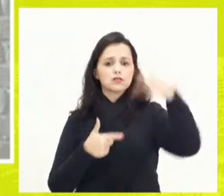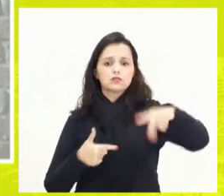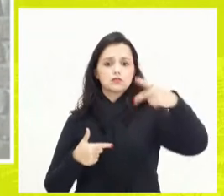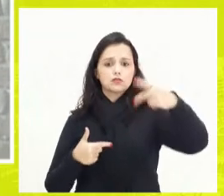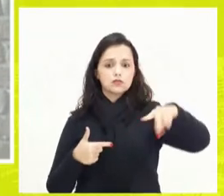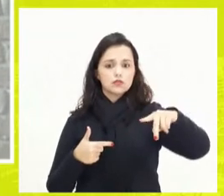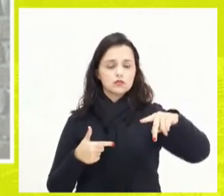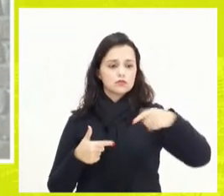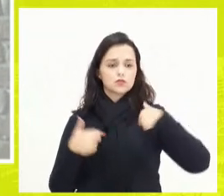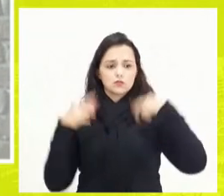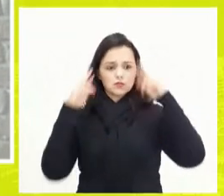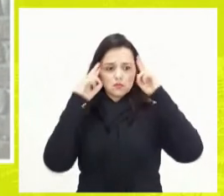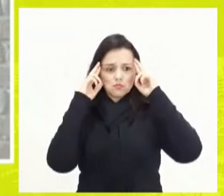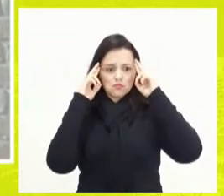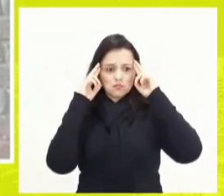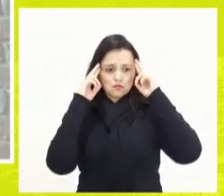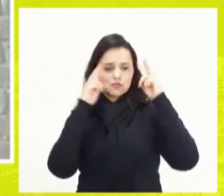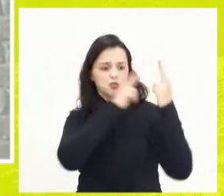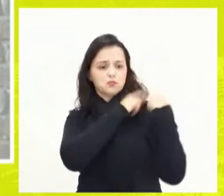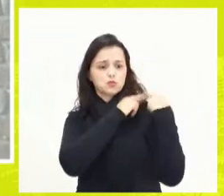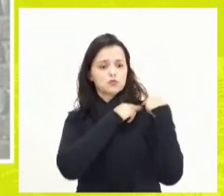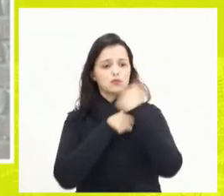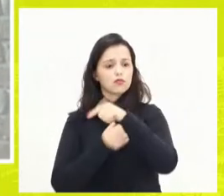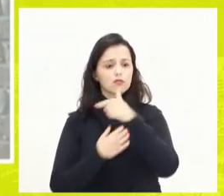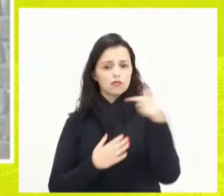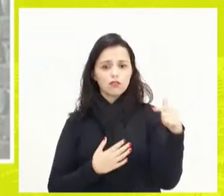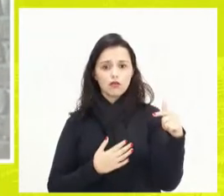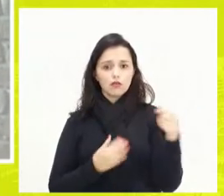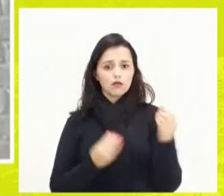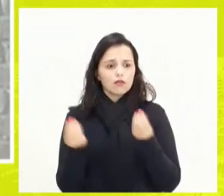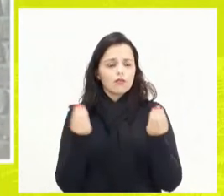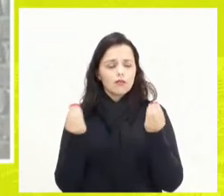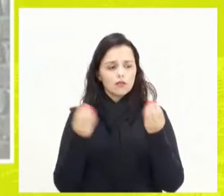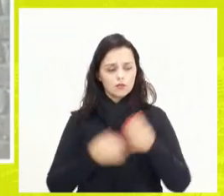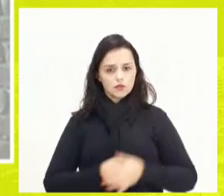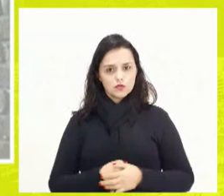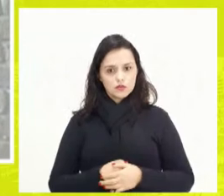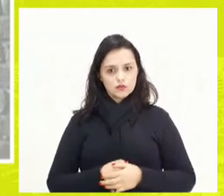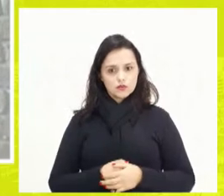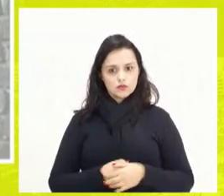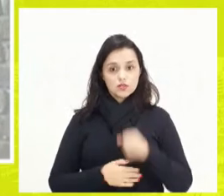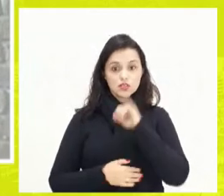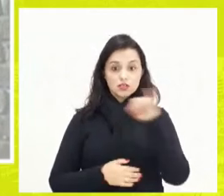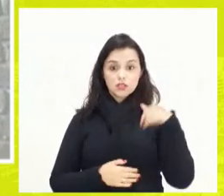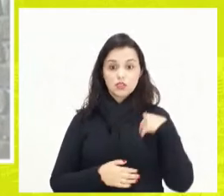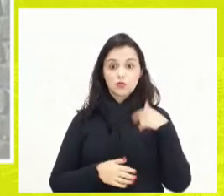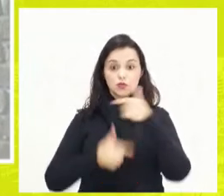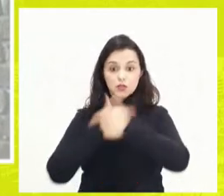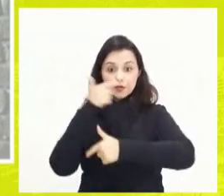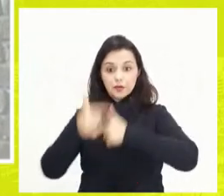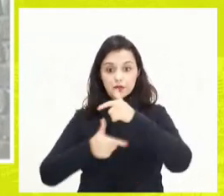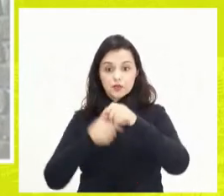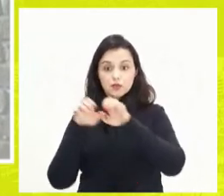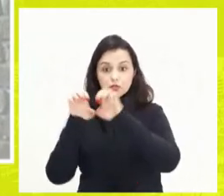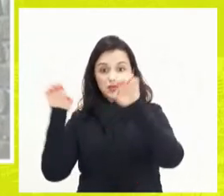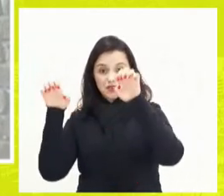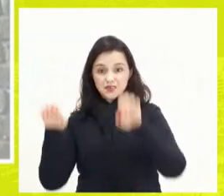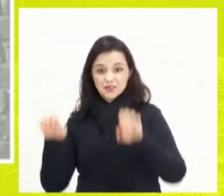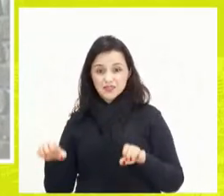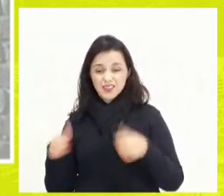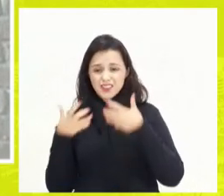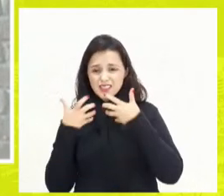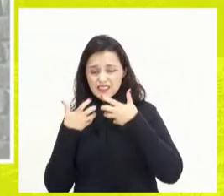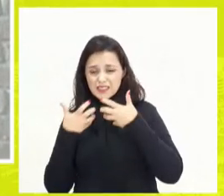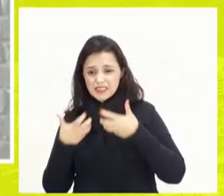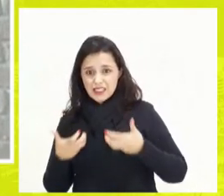help you need professional i mean how come if i'm working with something that